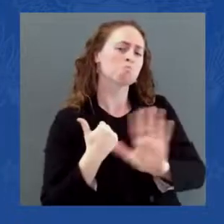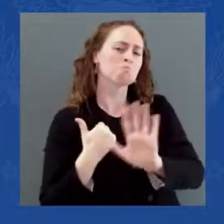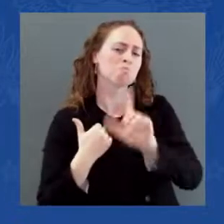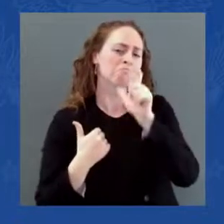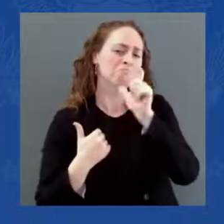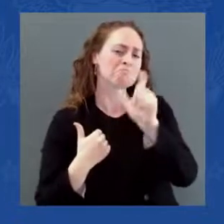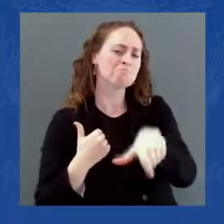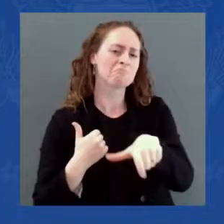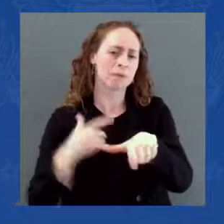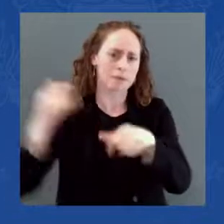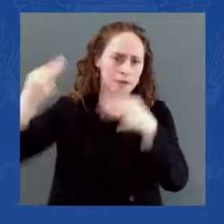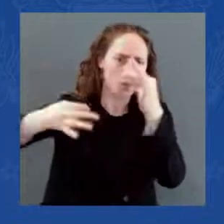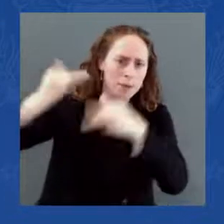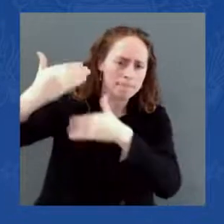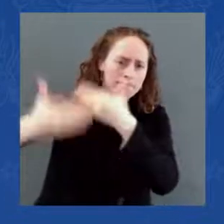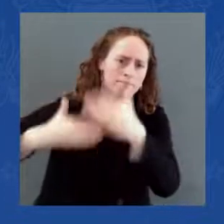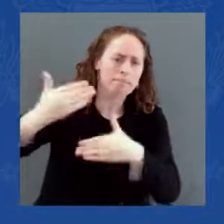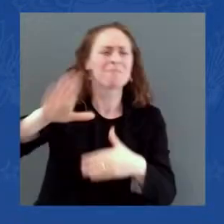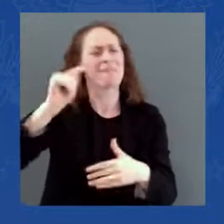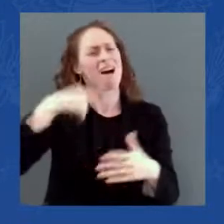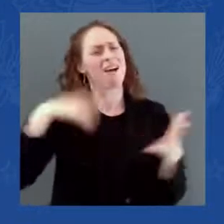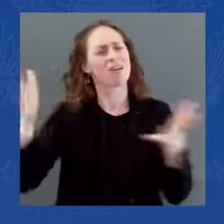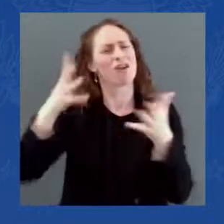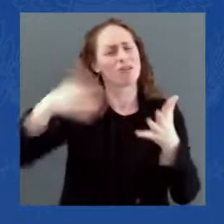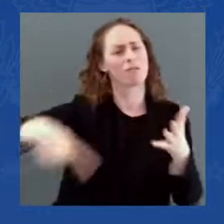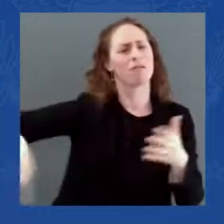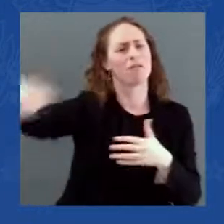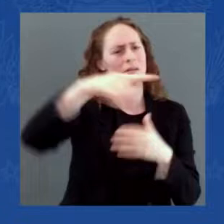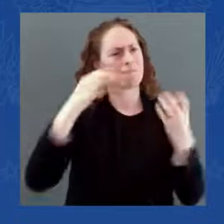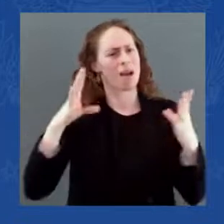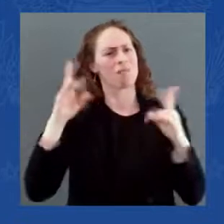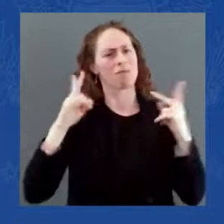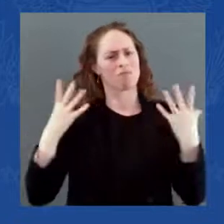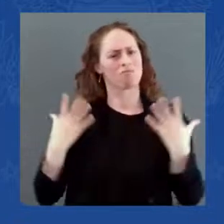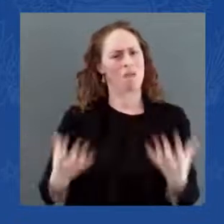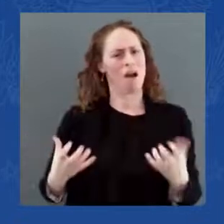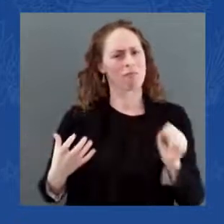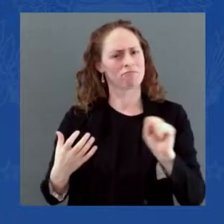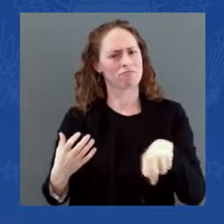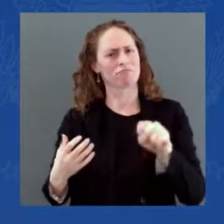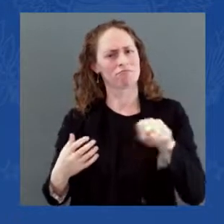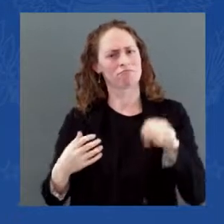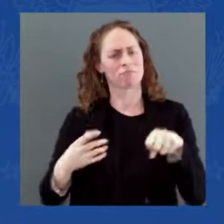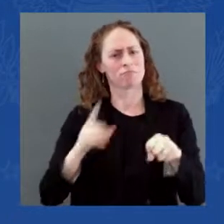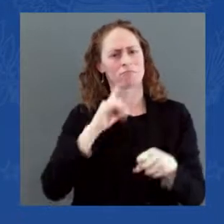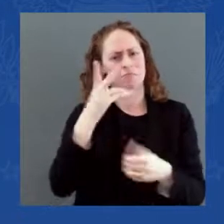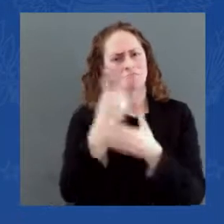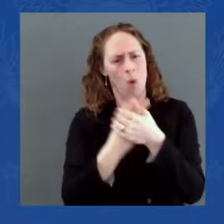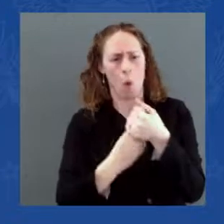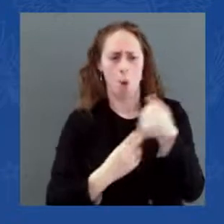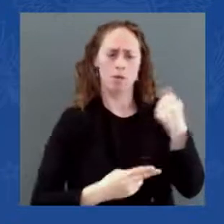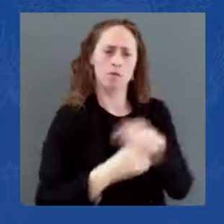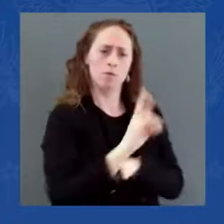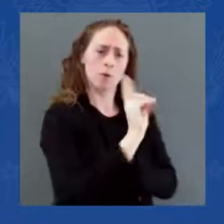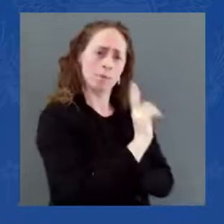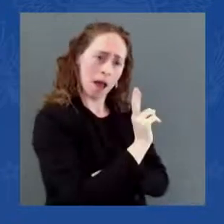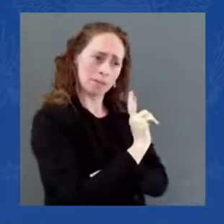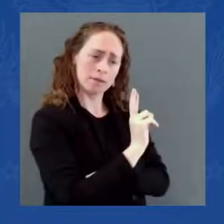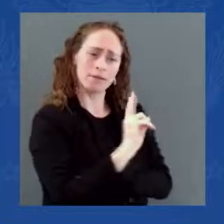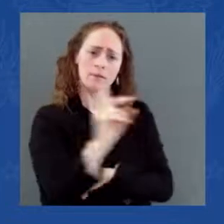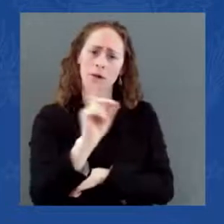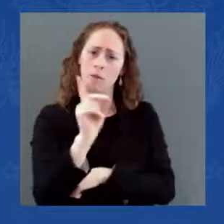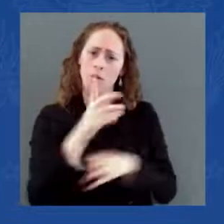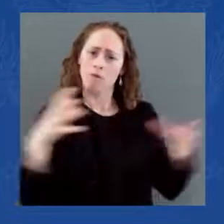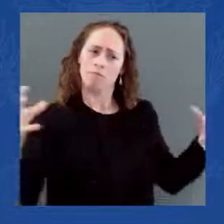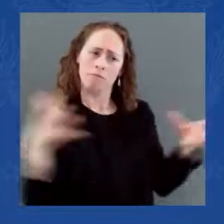support, in my humble opinion. And it should unite us, not continue to separate us. Parenthetically, you all know that there are literally,